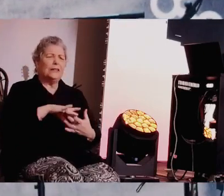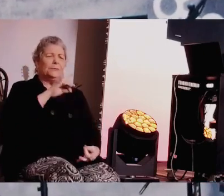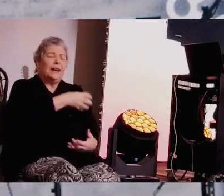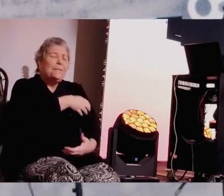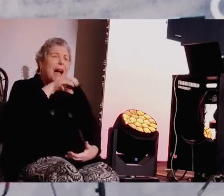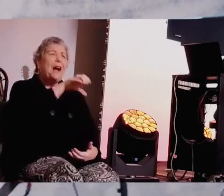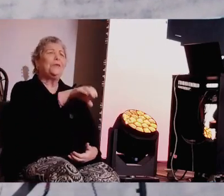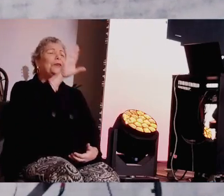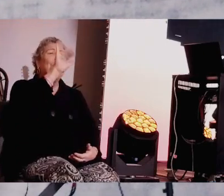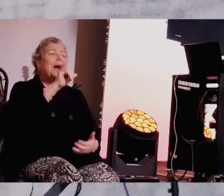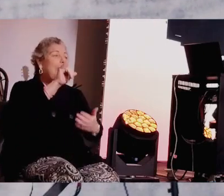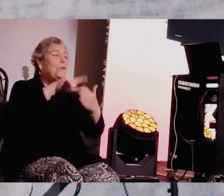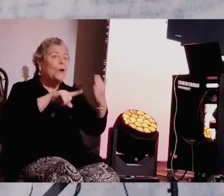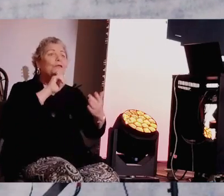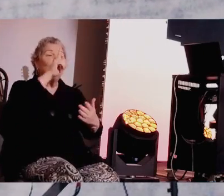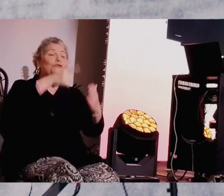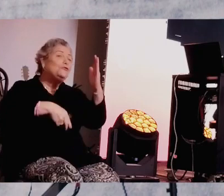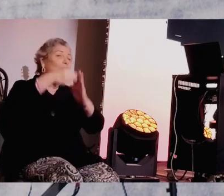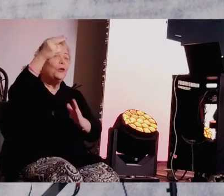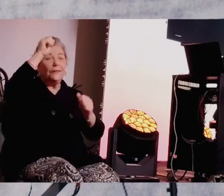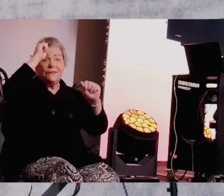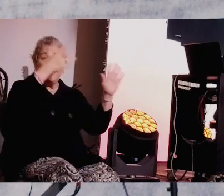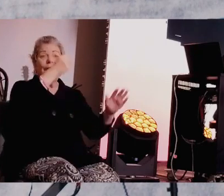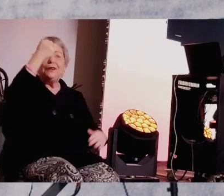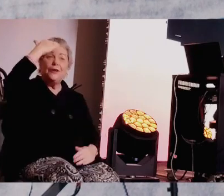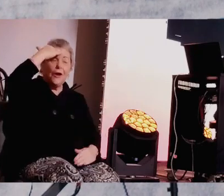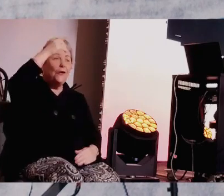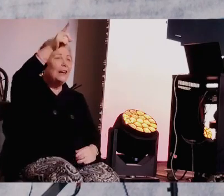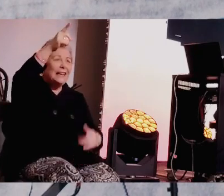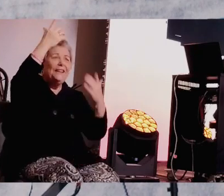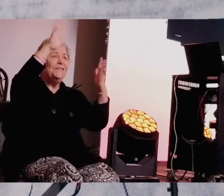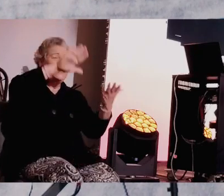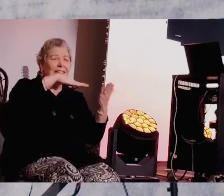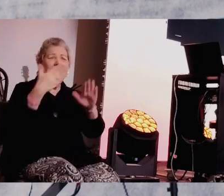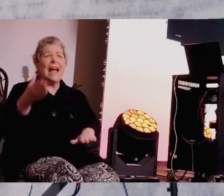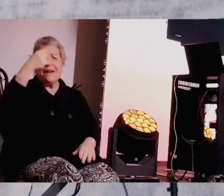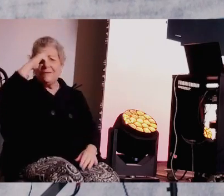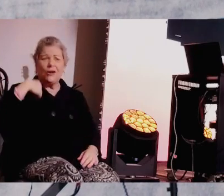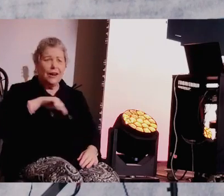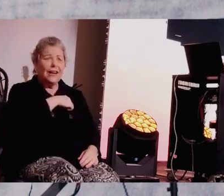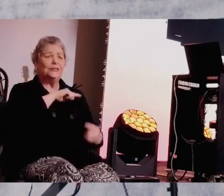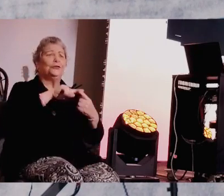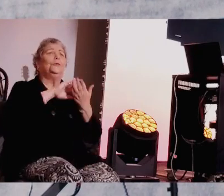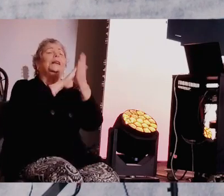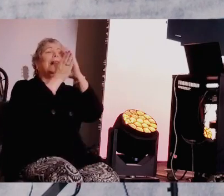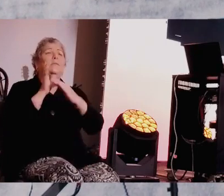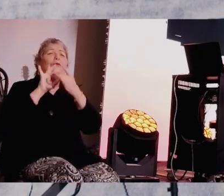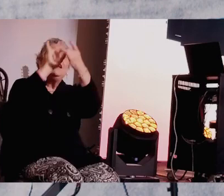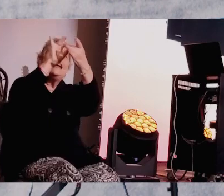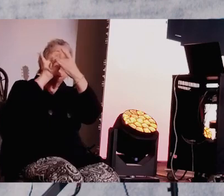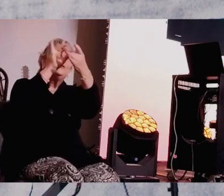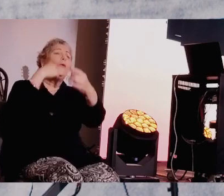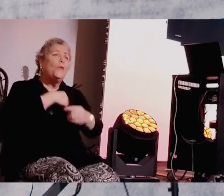what the actual truth of the Father is, and know that He has died for us to come into relationship with Him, that we